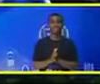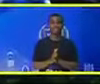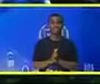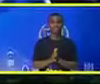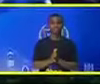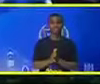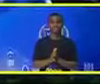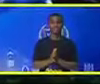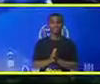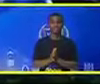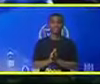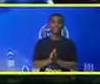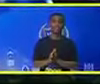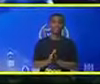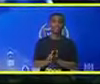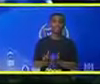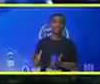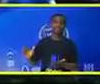Oh,